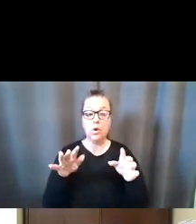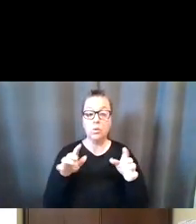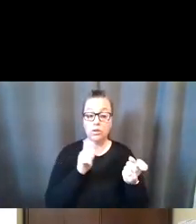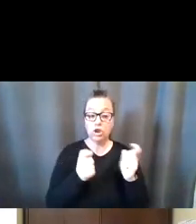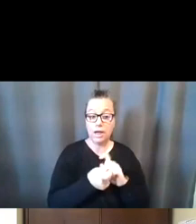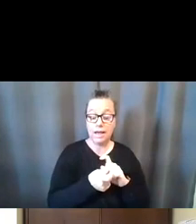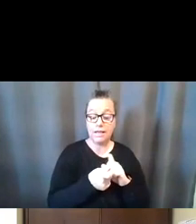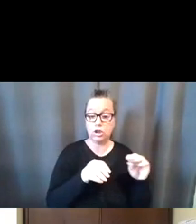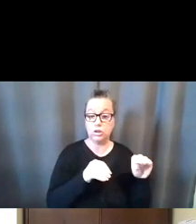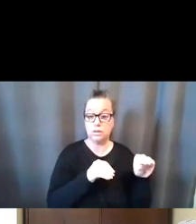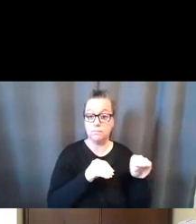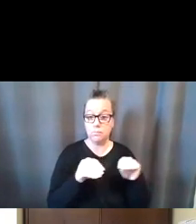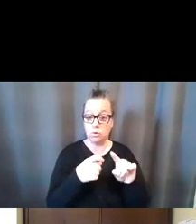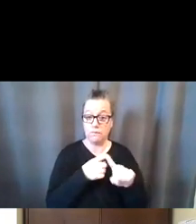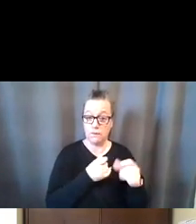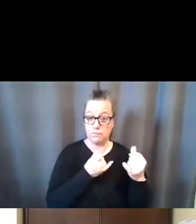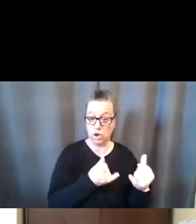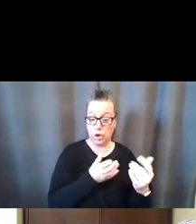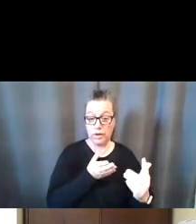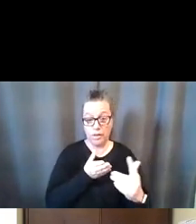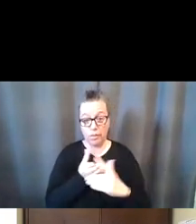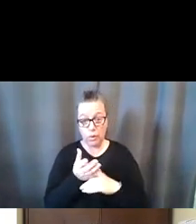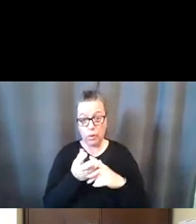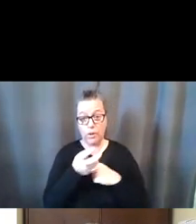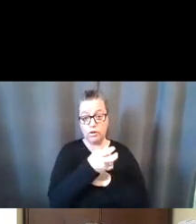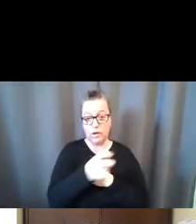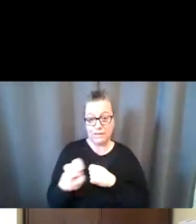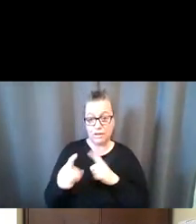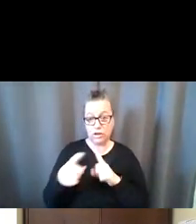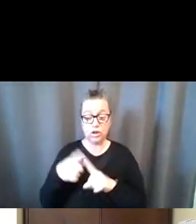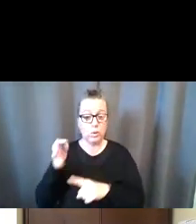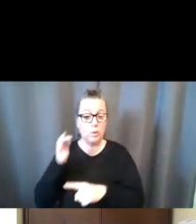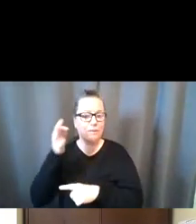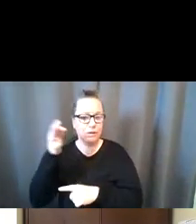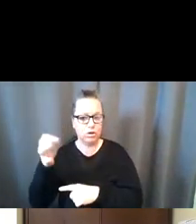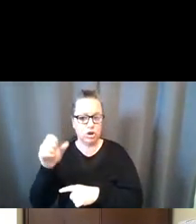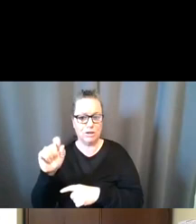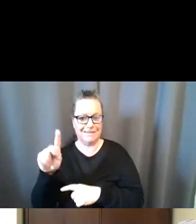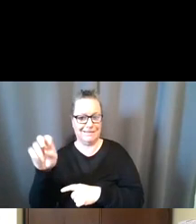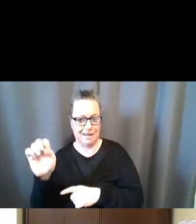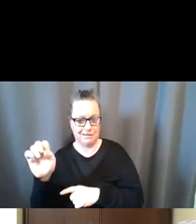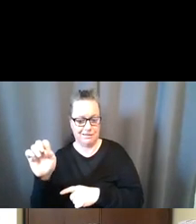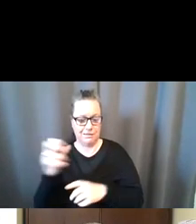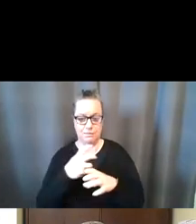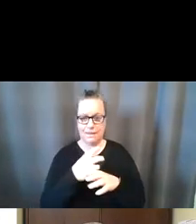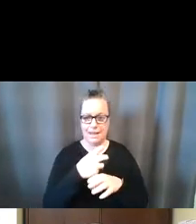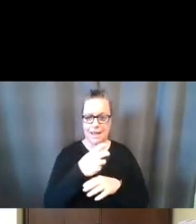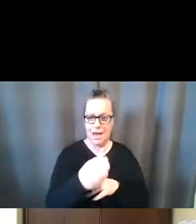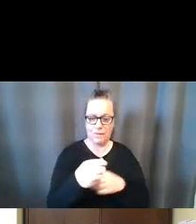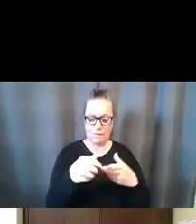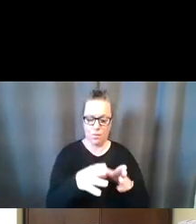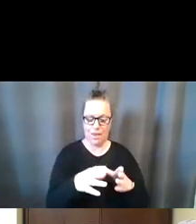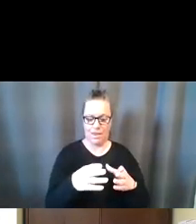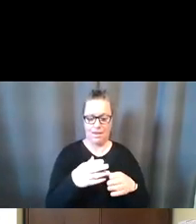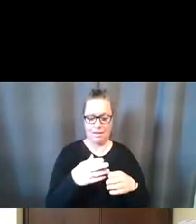move out of a current through a transition to a future state. It's about stepping out of the way things are done